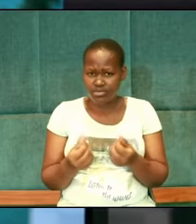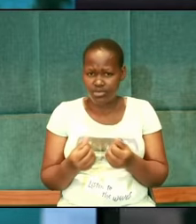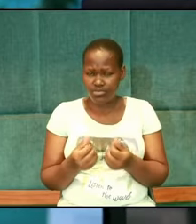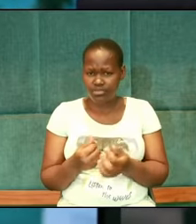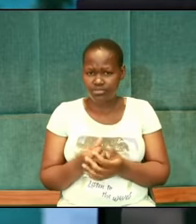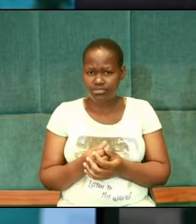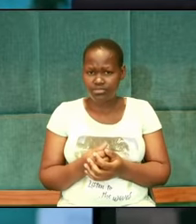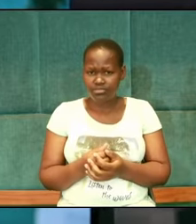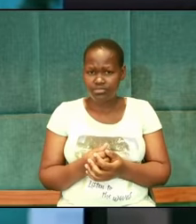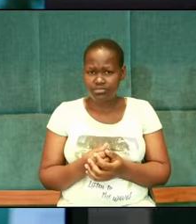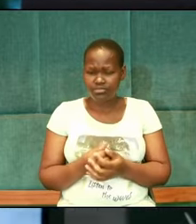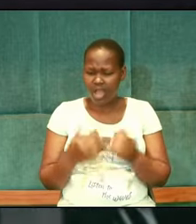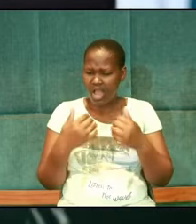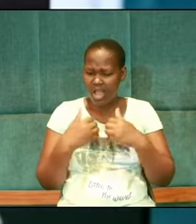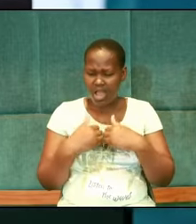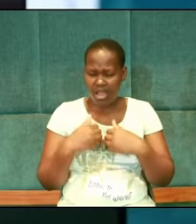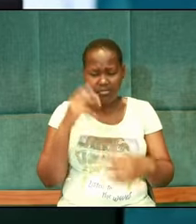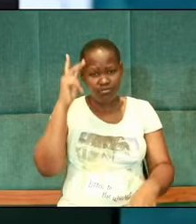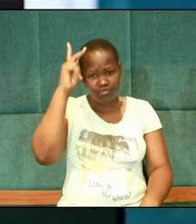Knowledge.